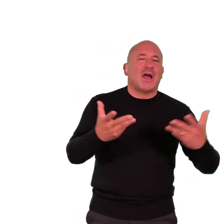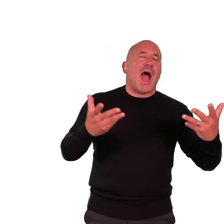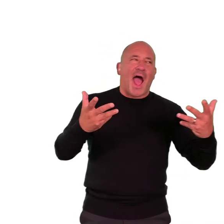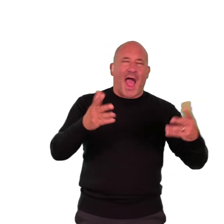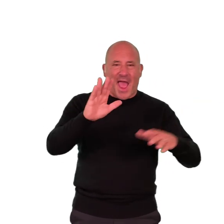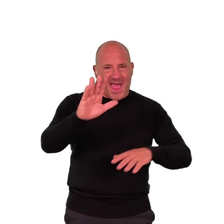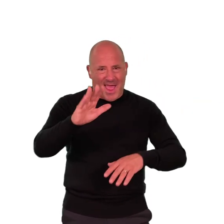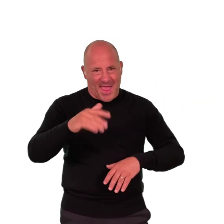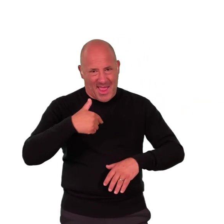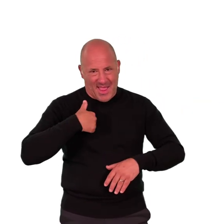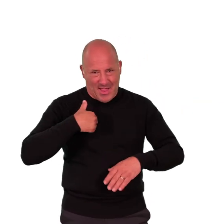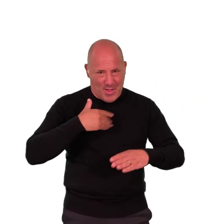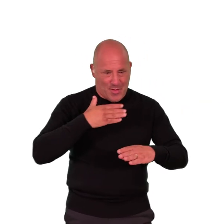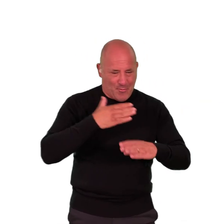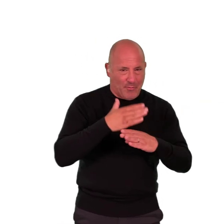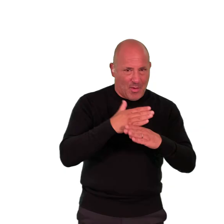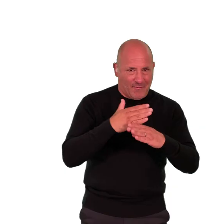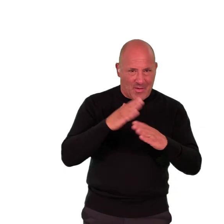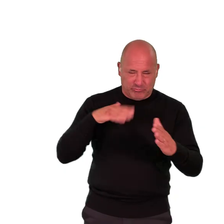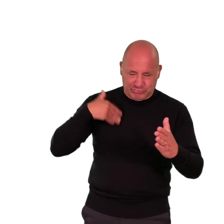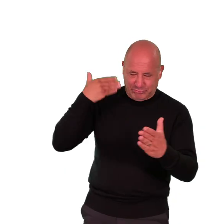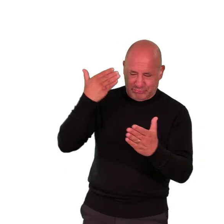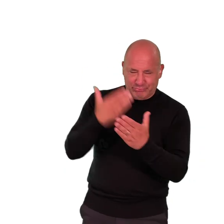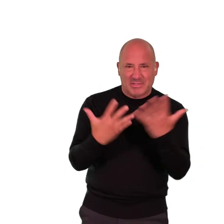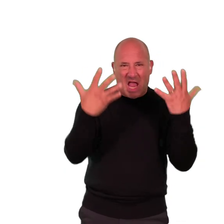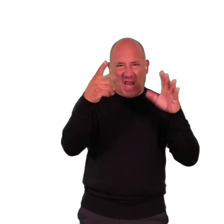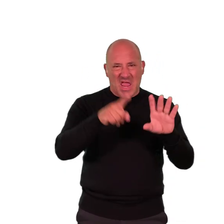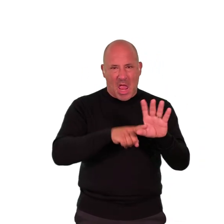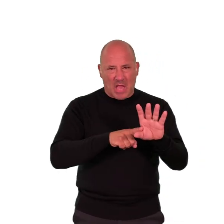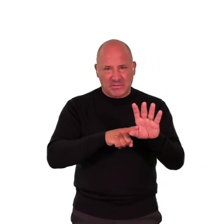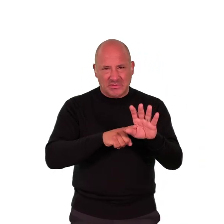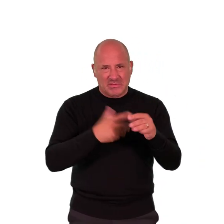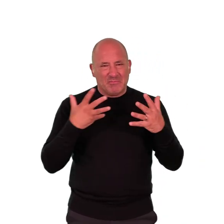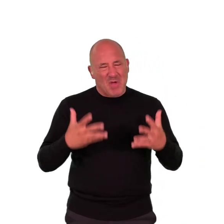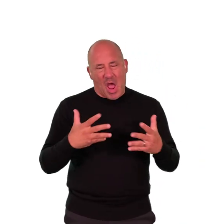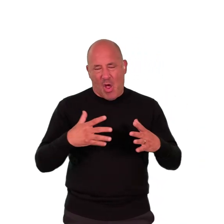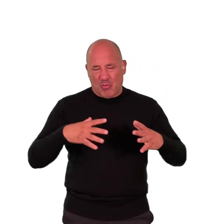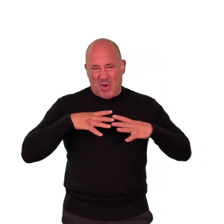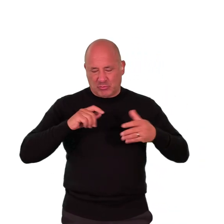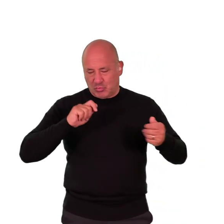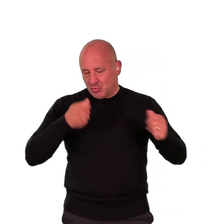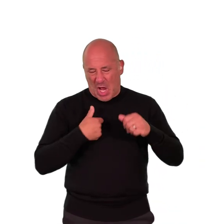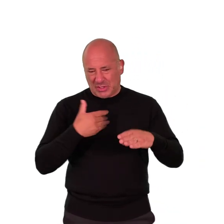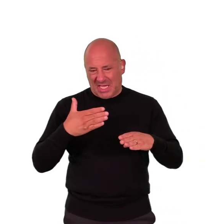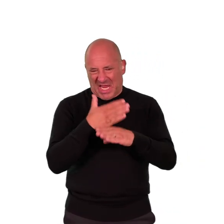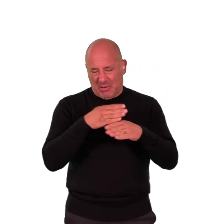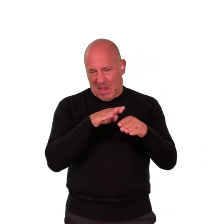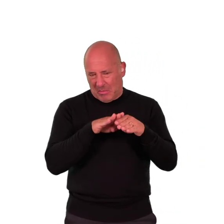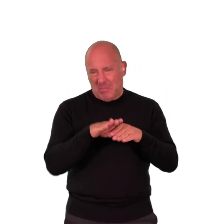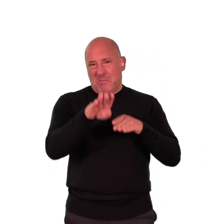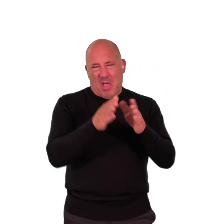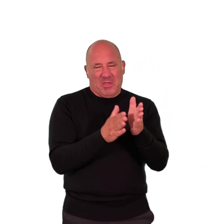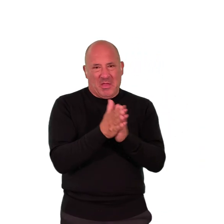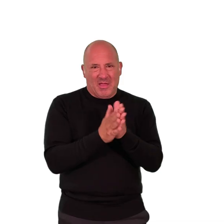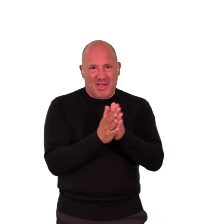this question by saying something like, after 10 years of making work, now is a pivotal time in my